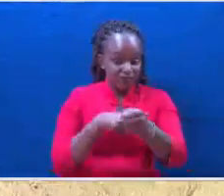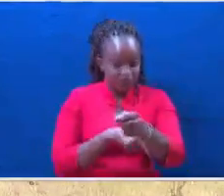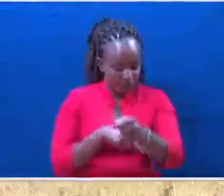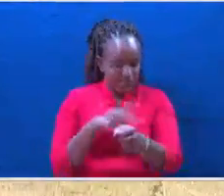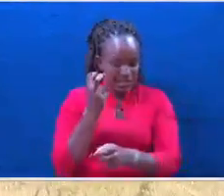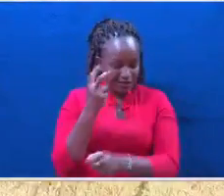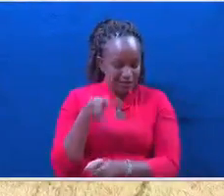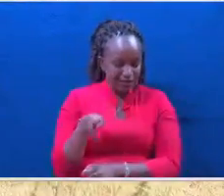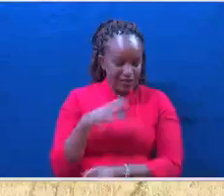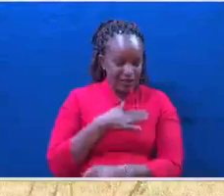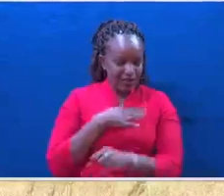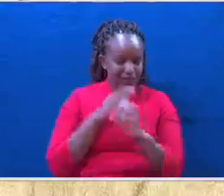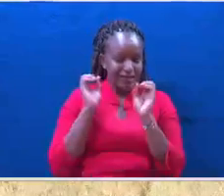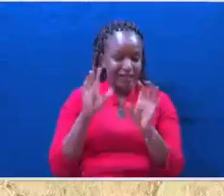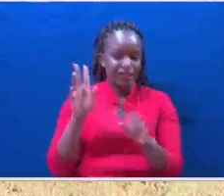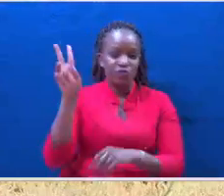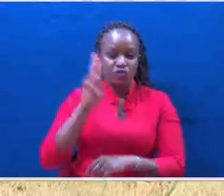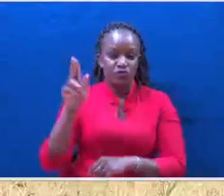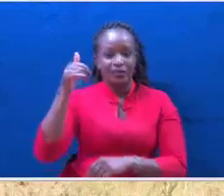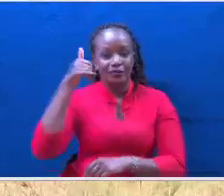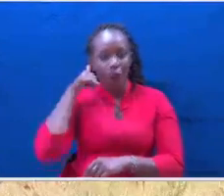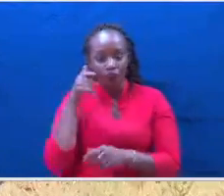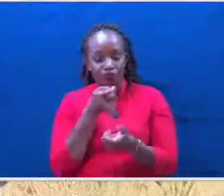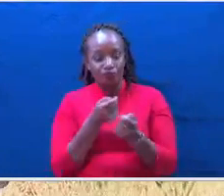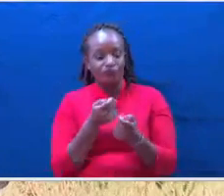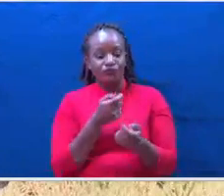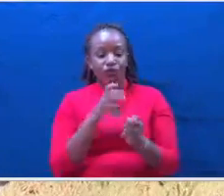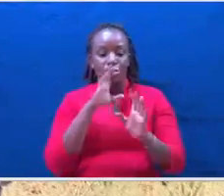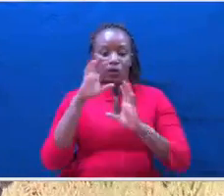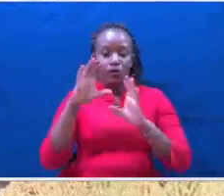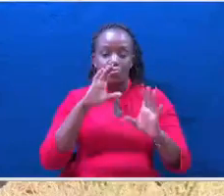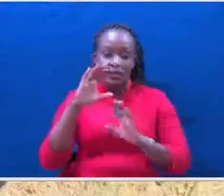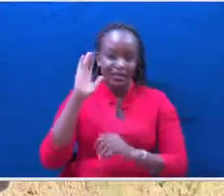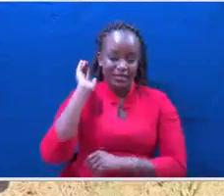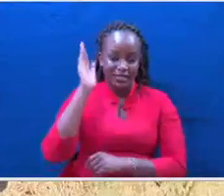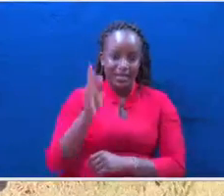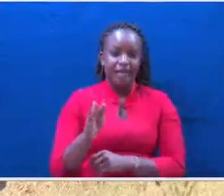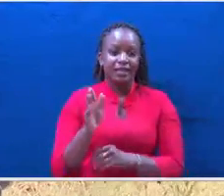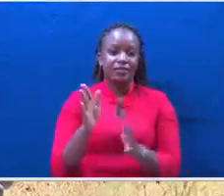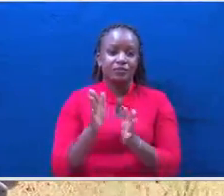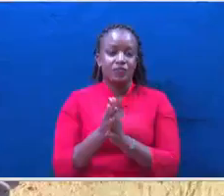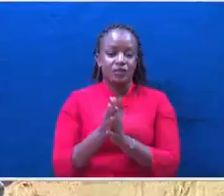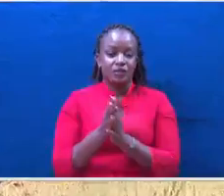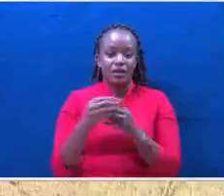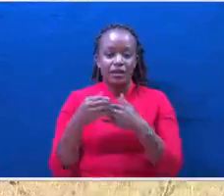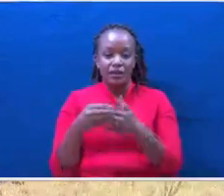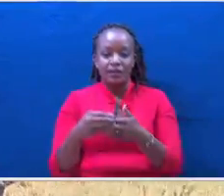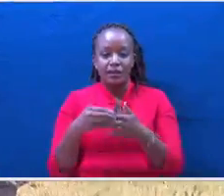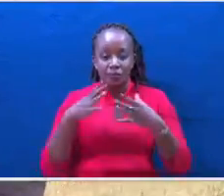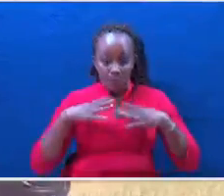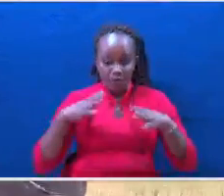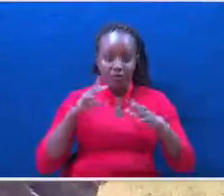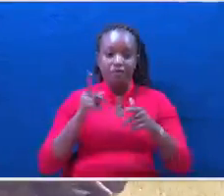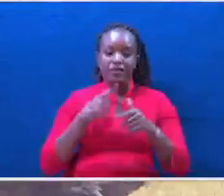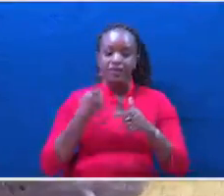ours, mm-hmm. we have those toki-toki. The man will communicate direct to our lady man here, and she'll go back